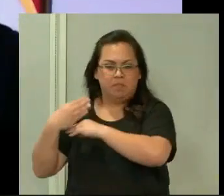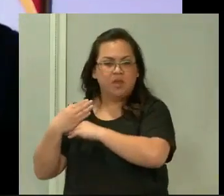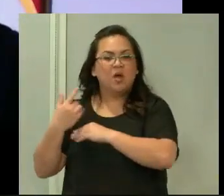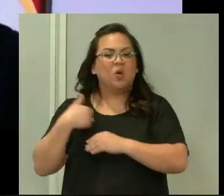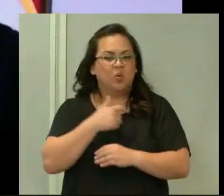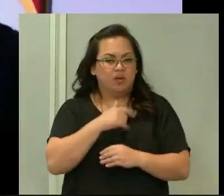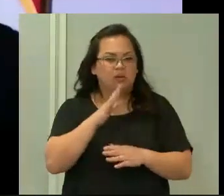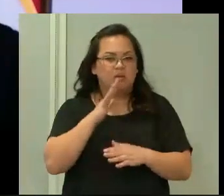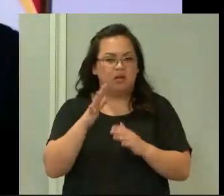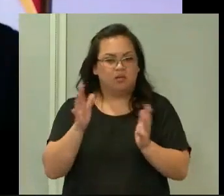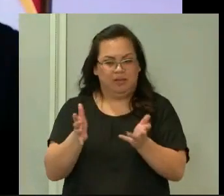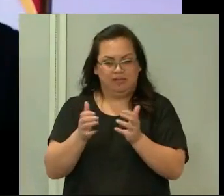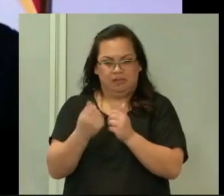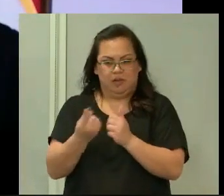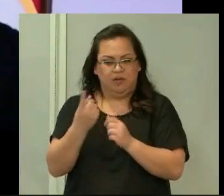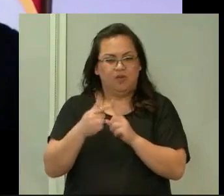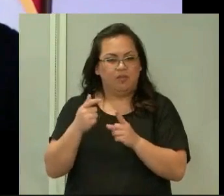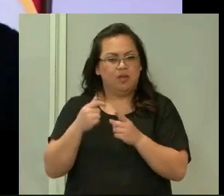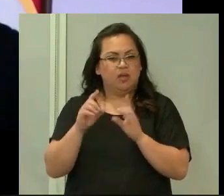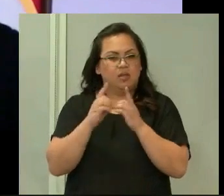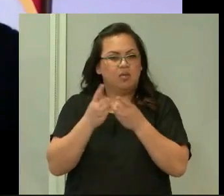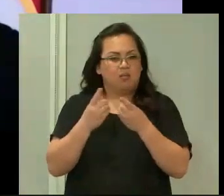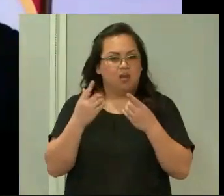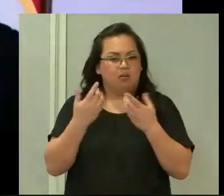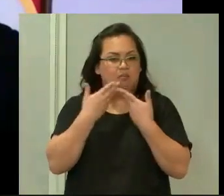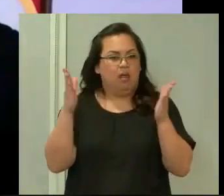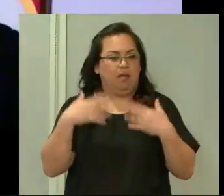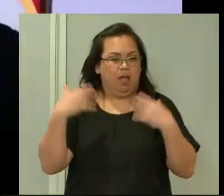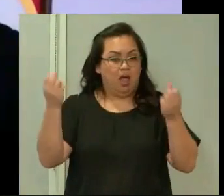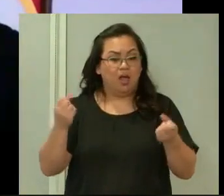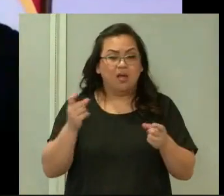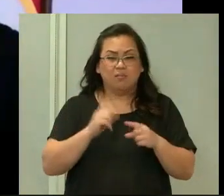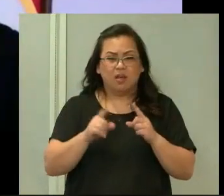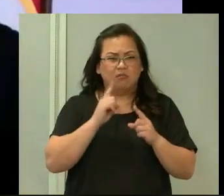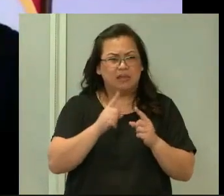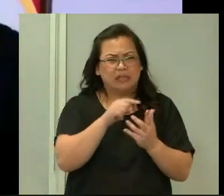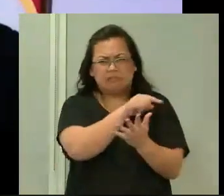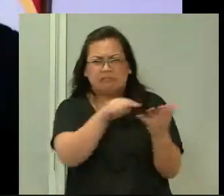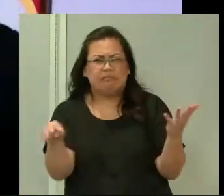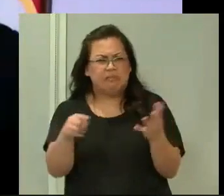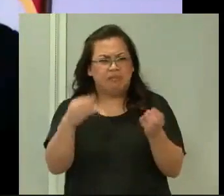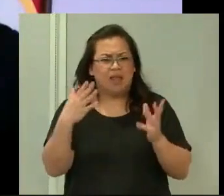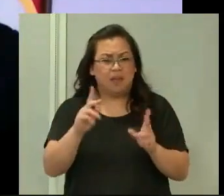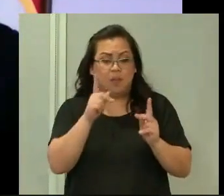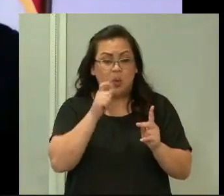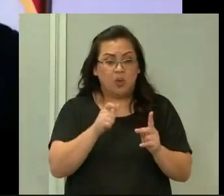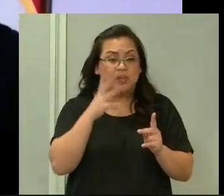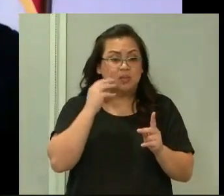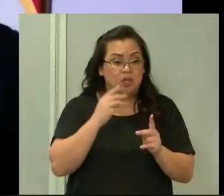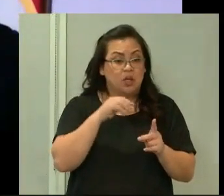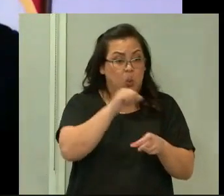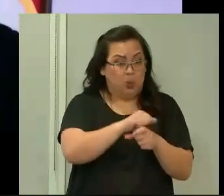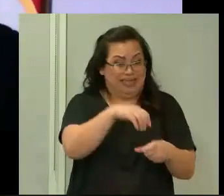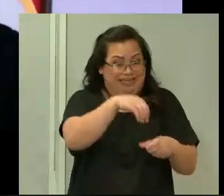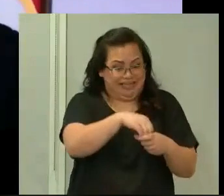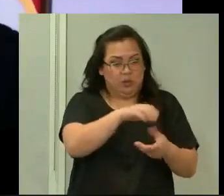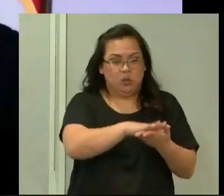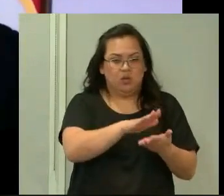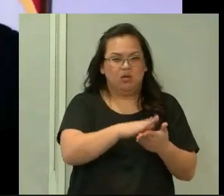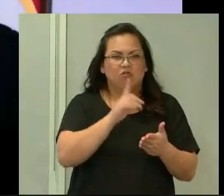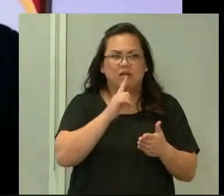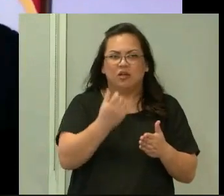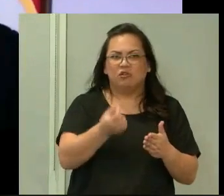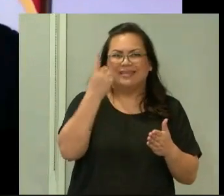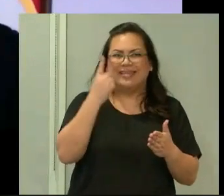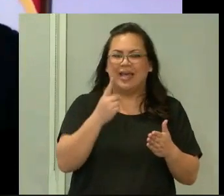Department of Public Health. And so you'll hear a little bit today from a number of practitioners, people who work in schools and who understand the unique needs of